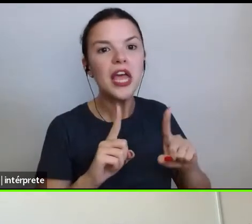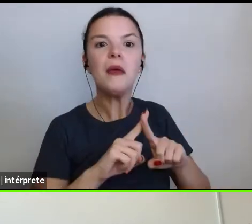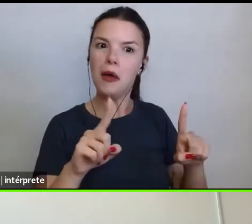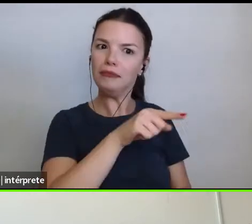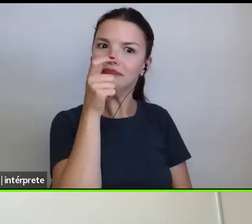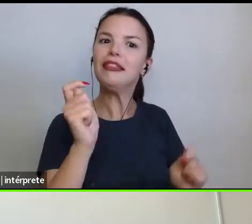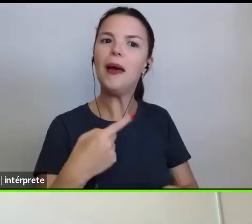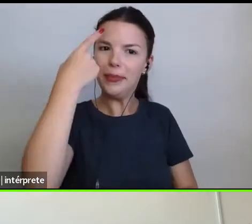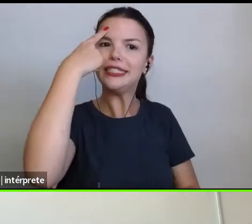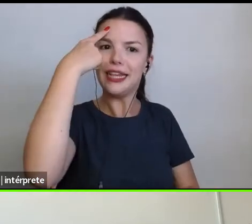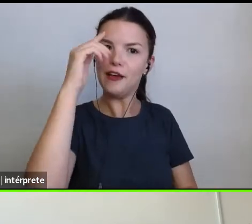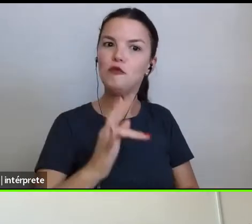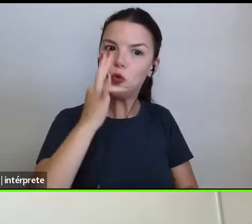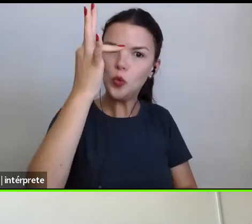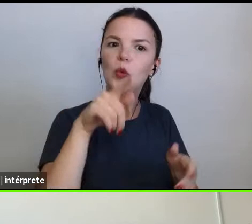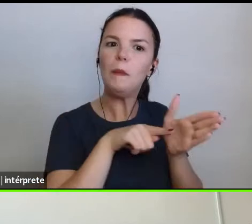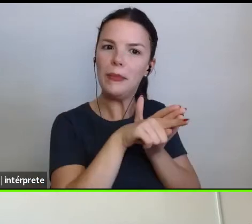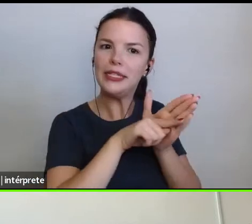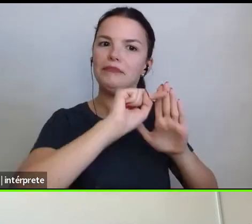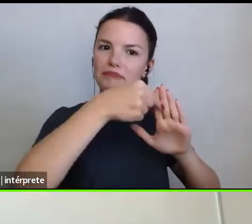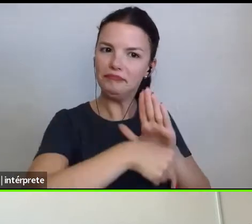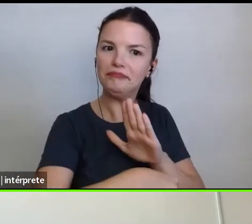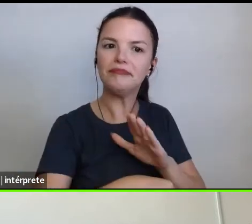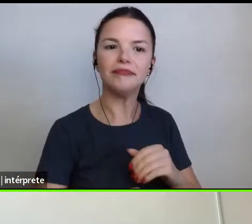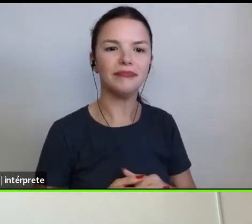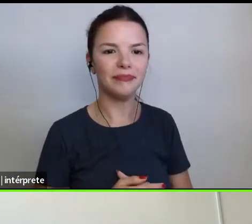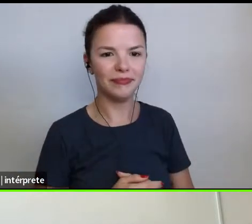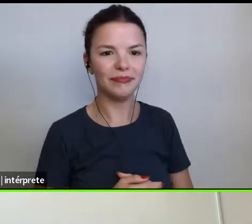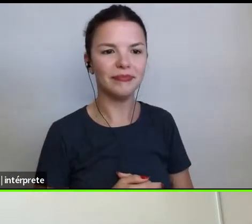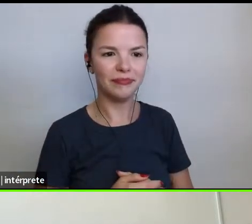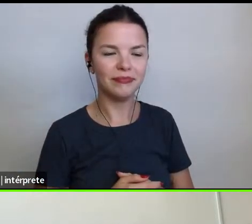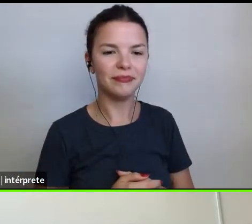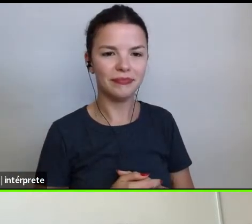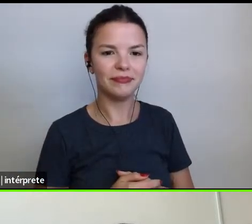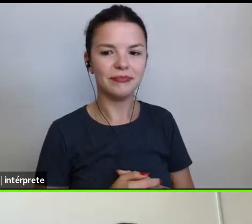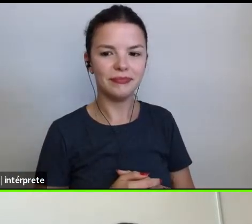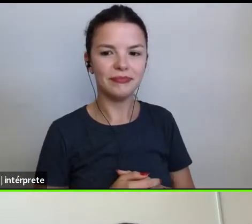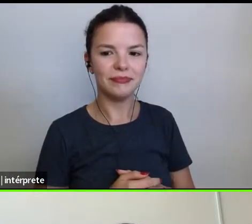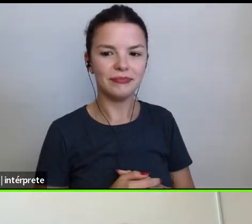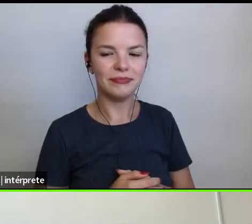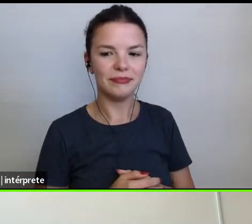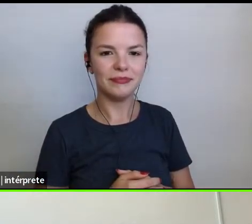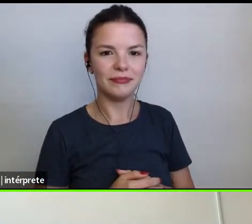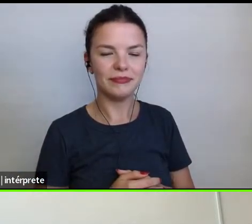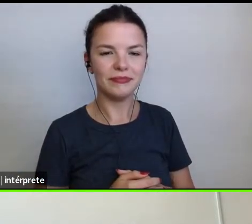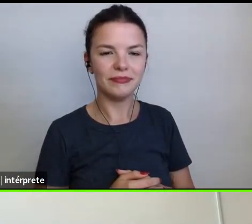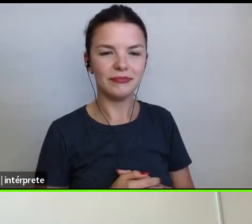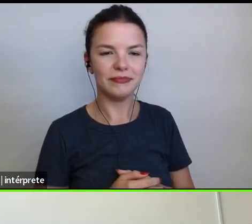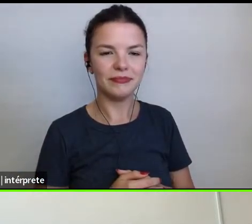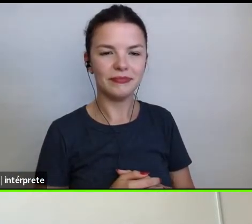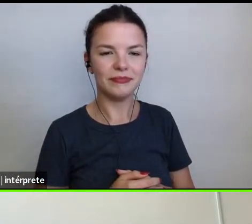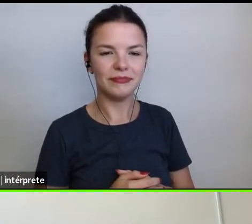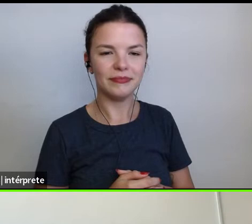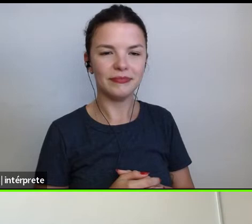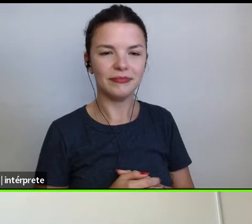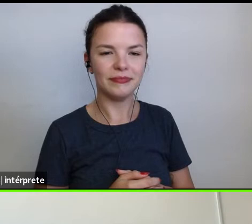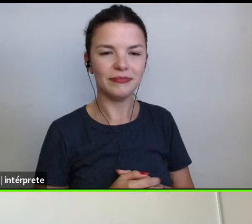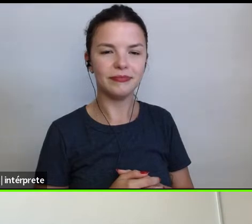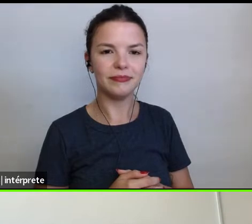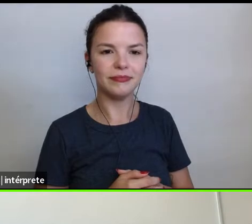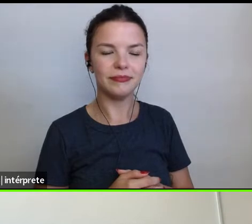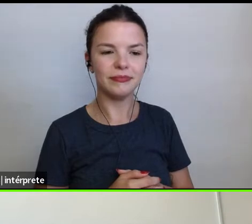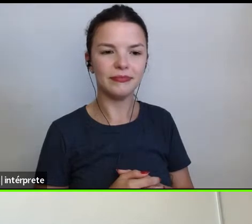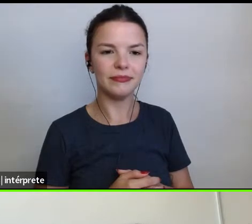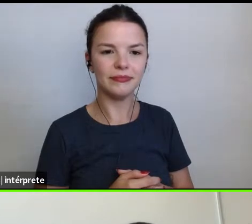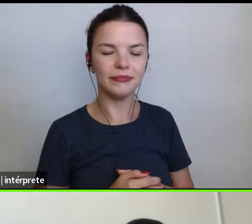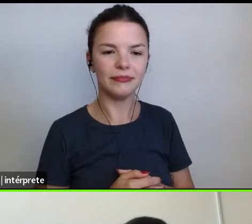my students will accept to do research on that topic. Maybe, yeah.